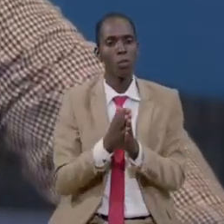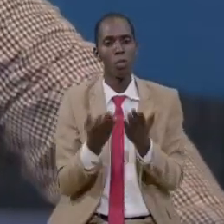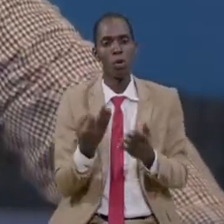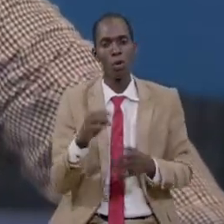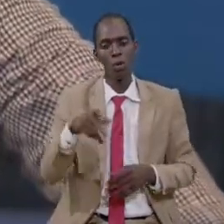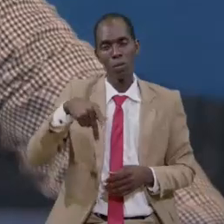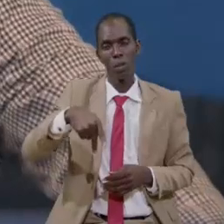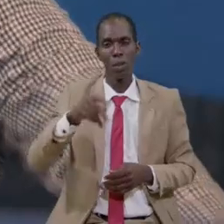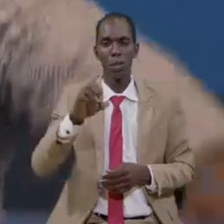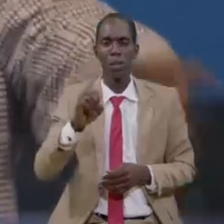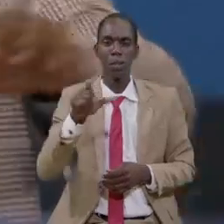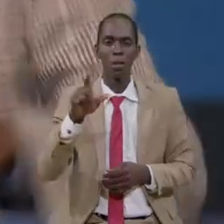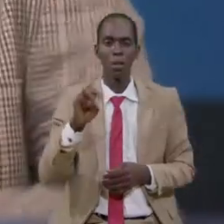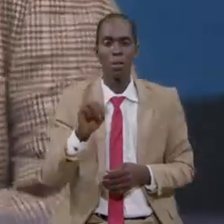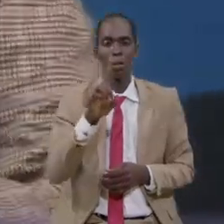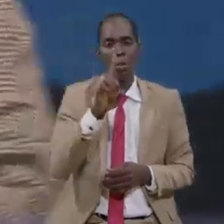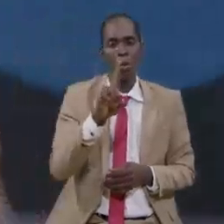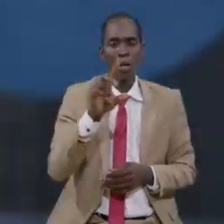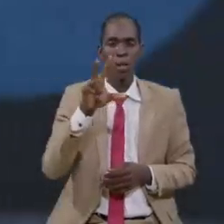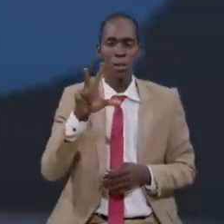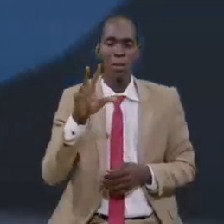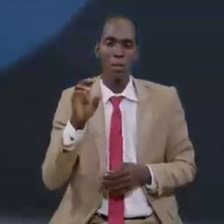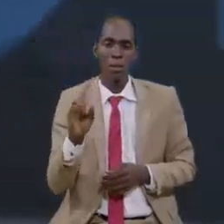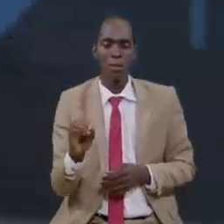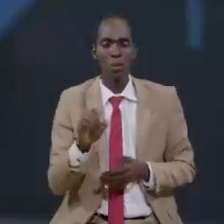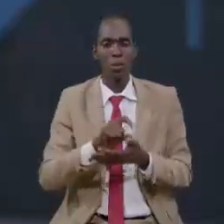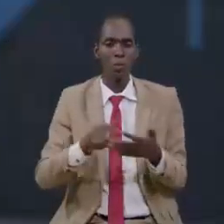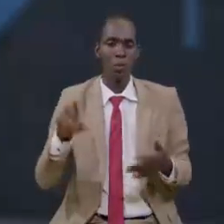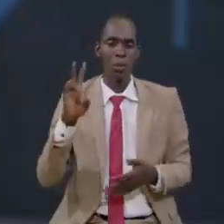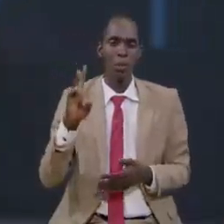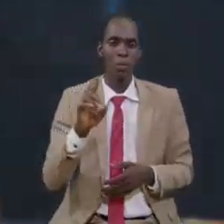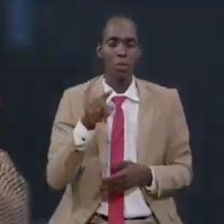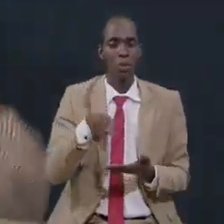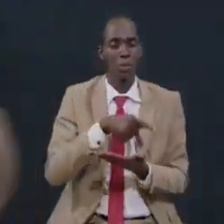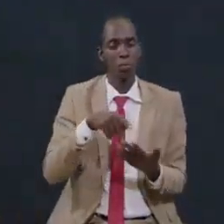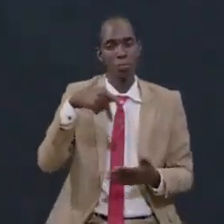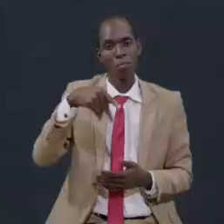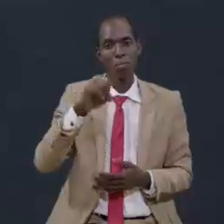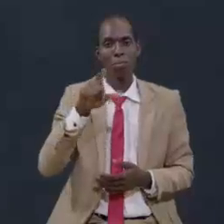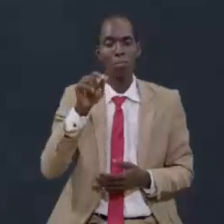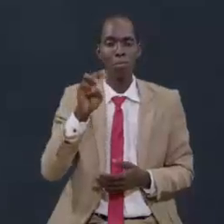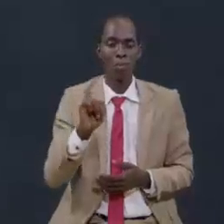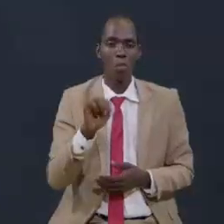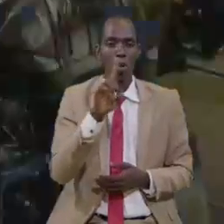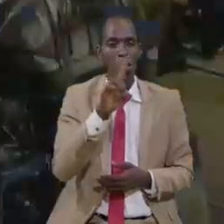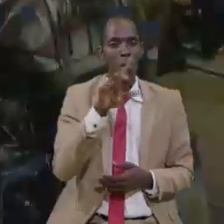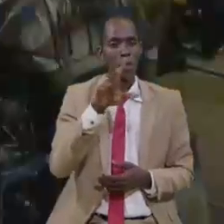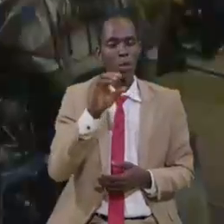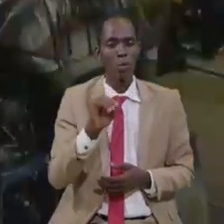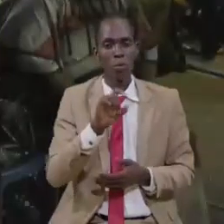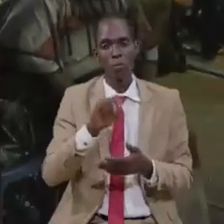Psalm 130. And I'm reading from verse 7. Israel, hope in the